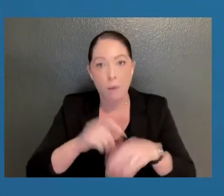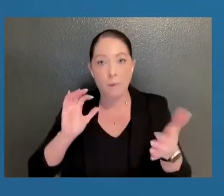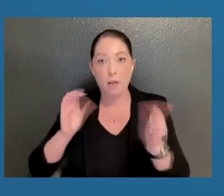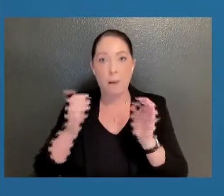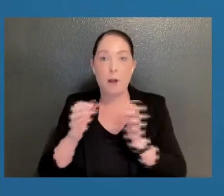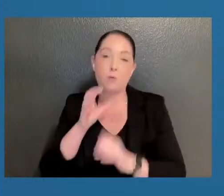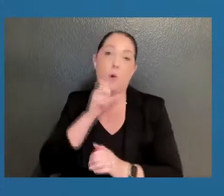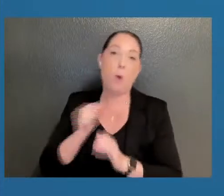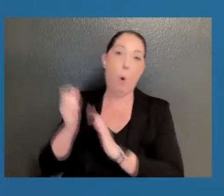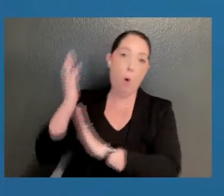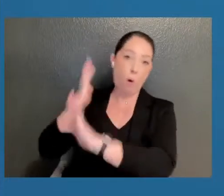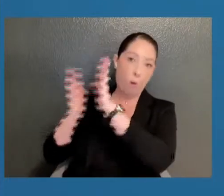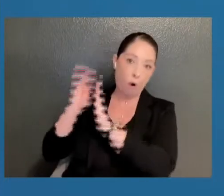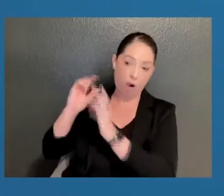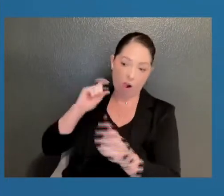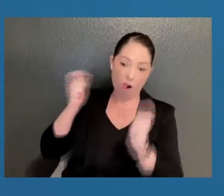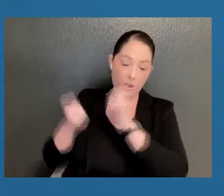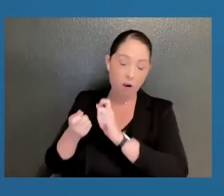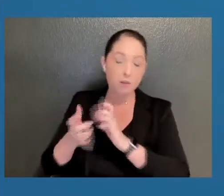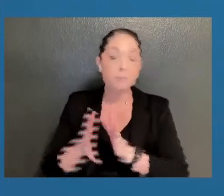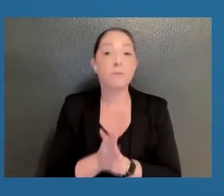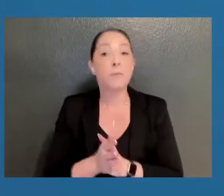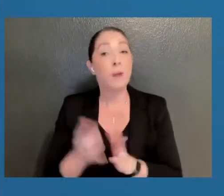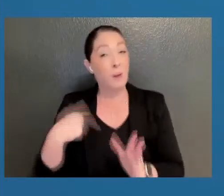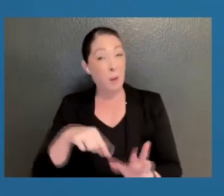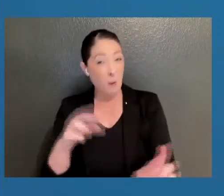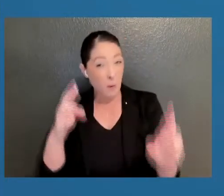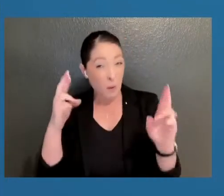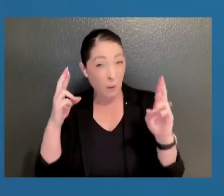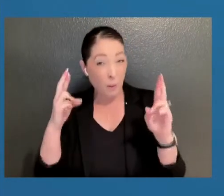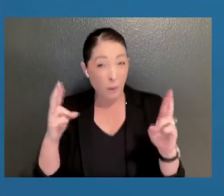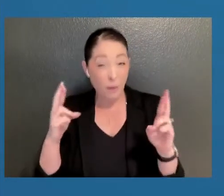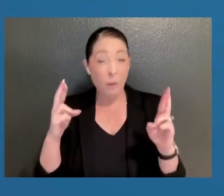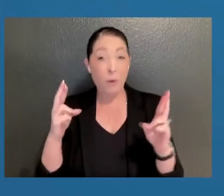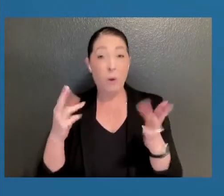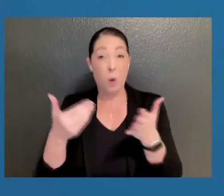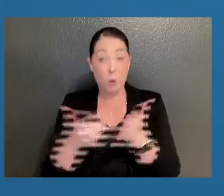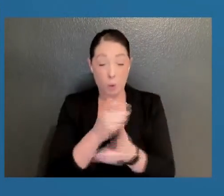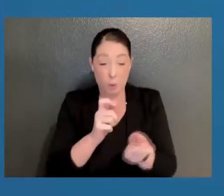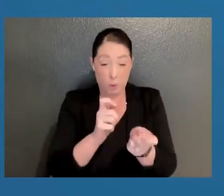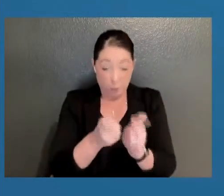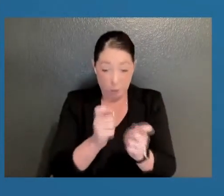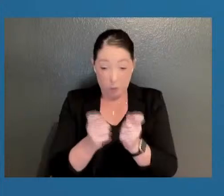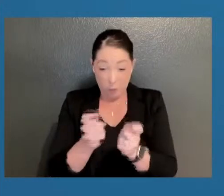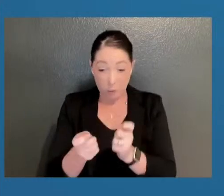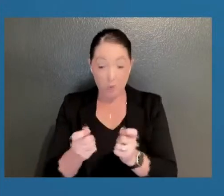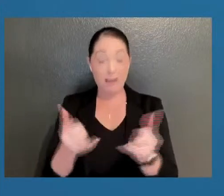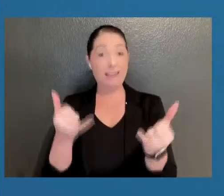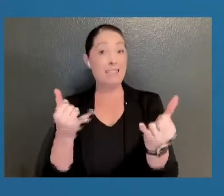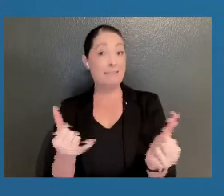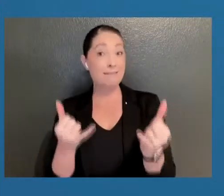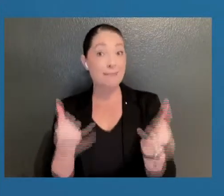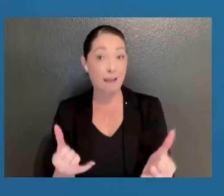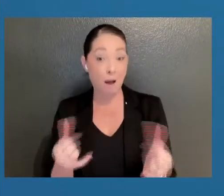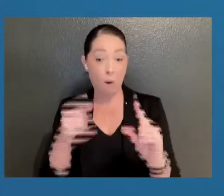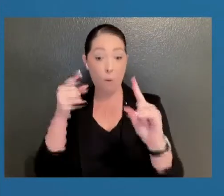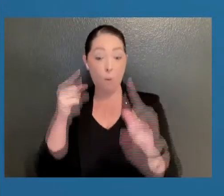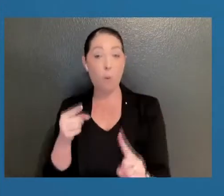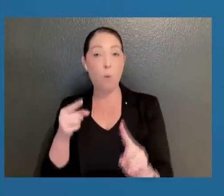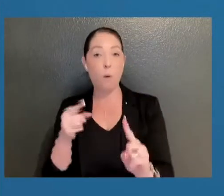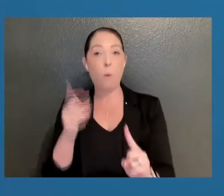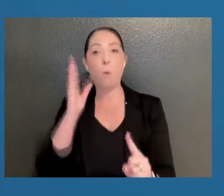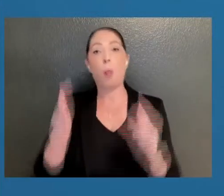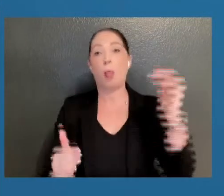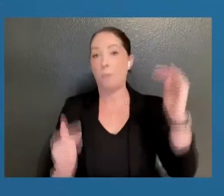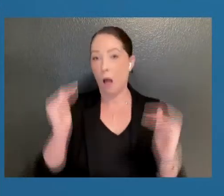the law has changed. So we're hoping that with these revisions, that now it'll balance it out, put